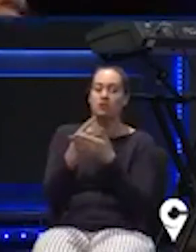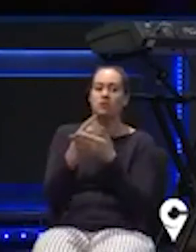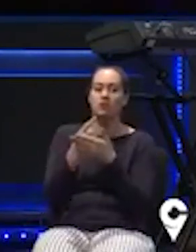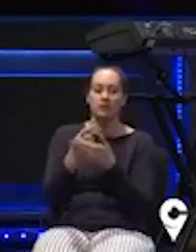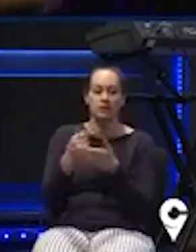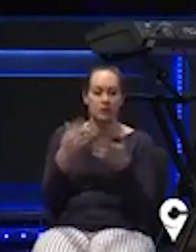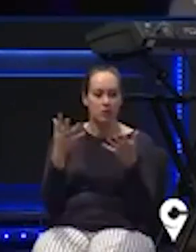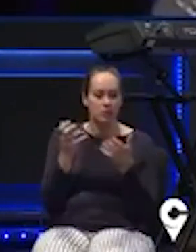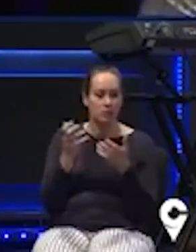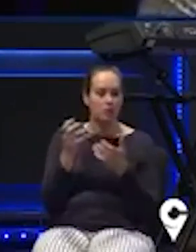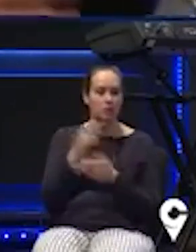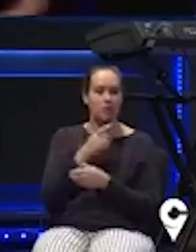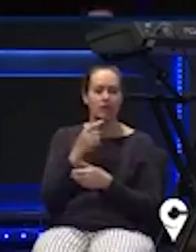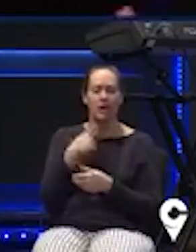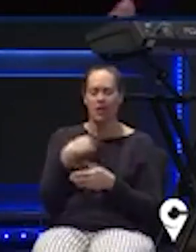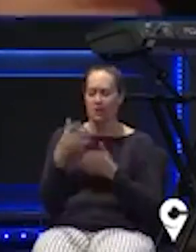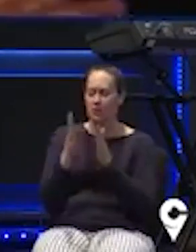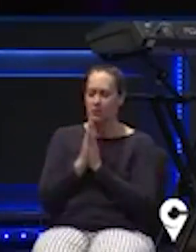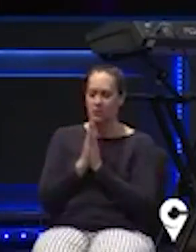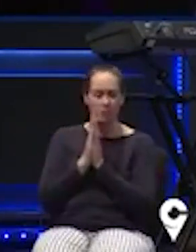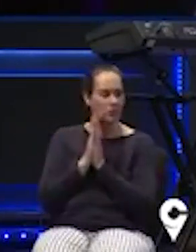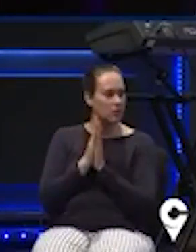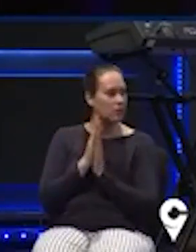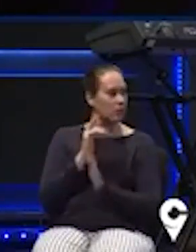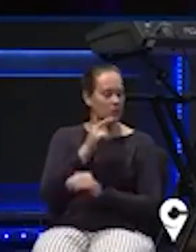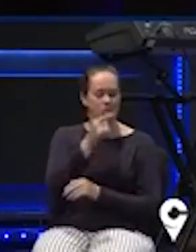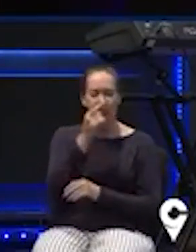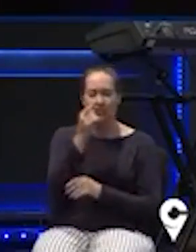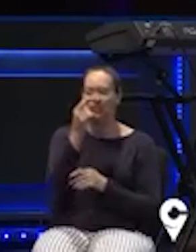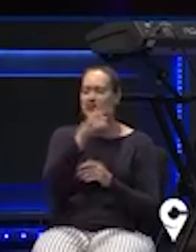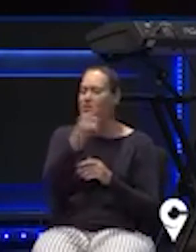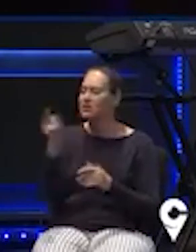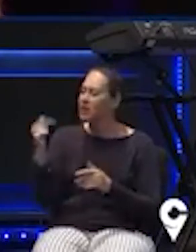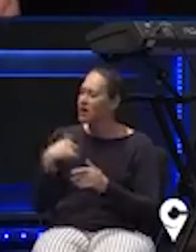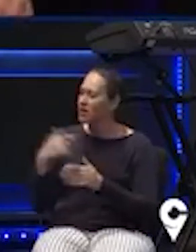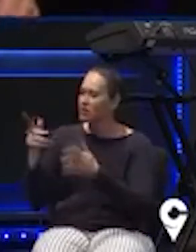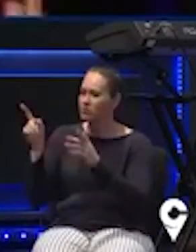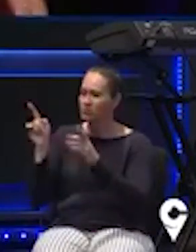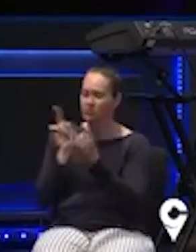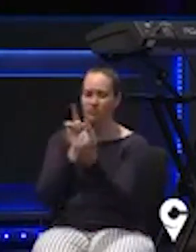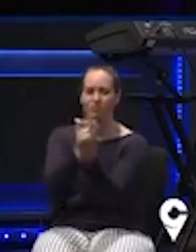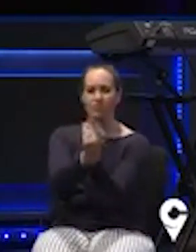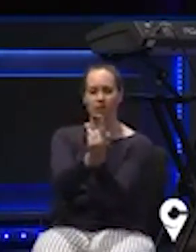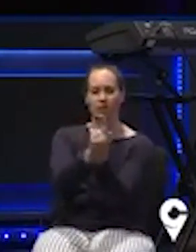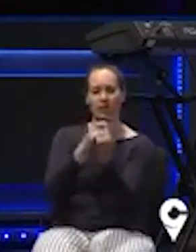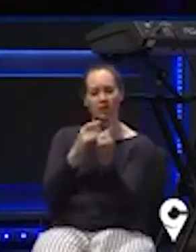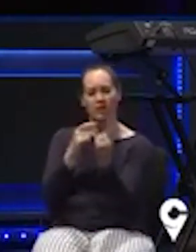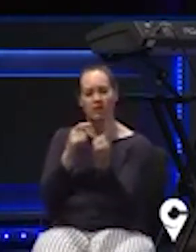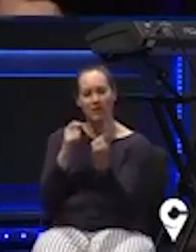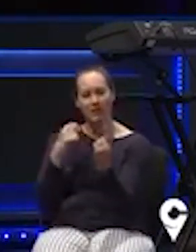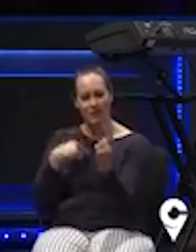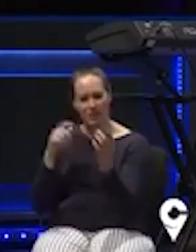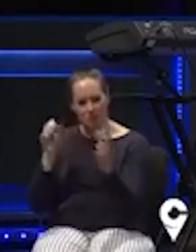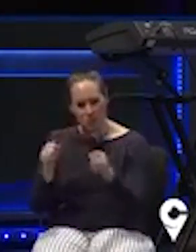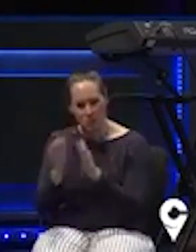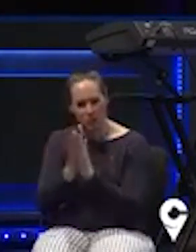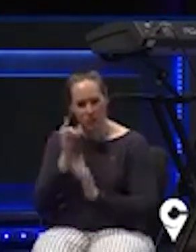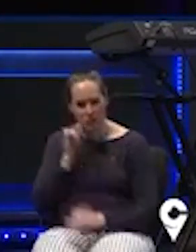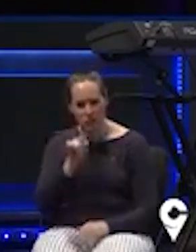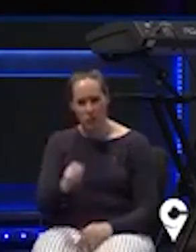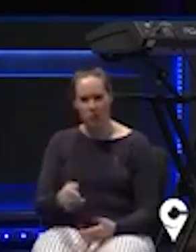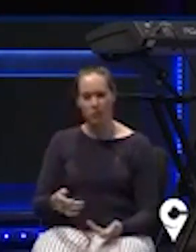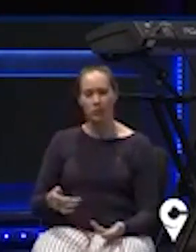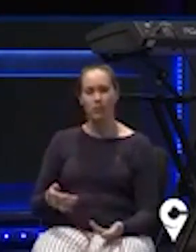I just want to come by and let you know. I'm going to be praying for you. Just tell me your first name. Just find somebody and do something kind for one